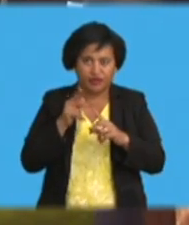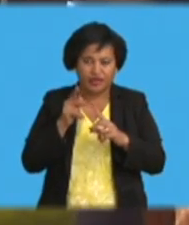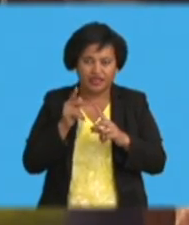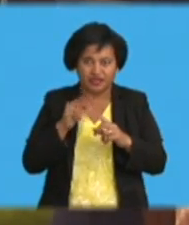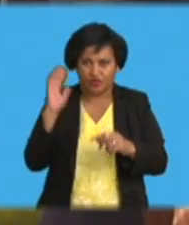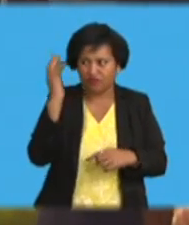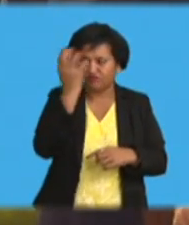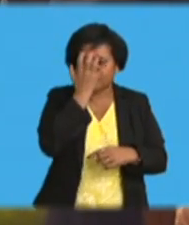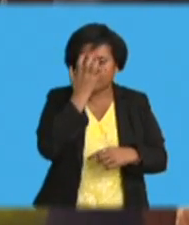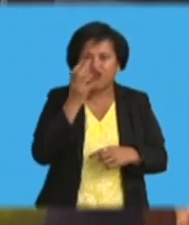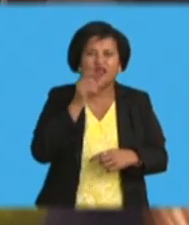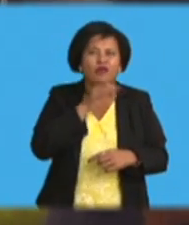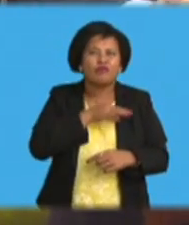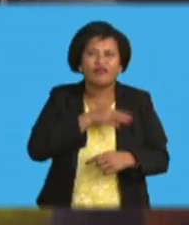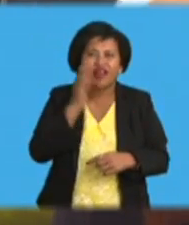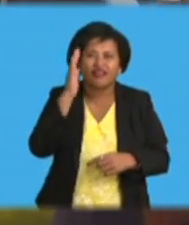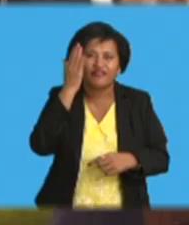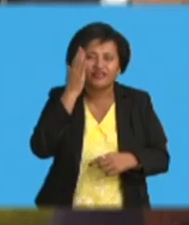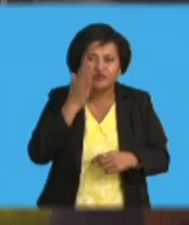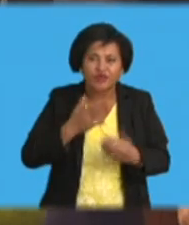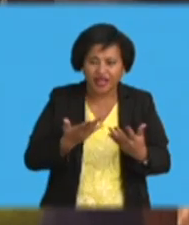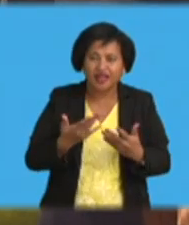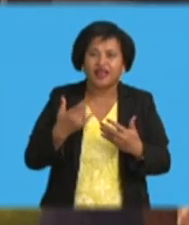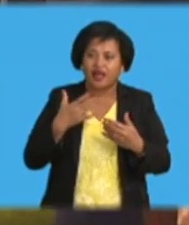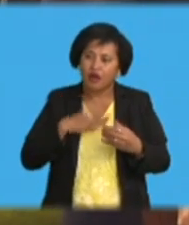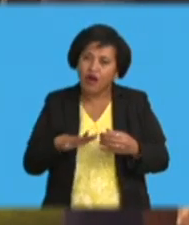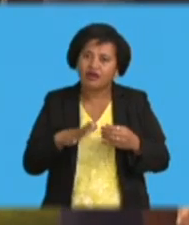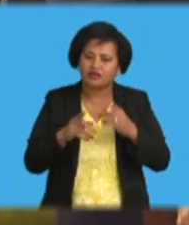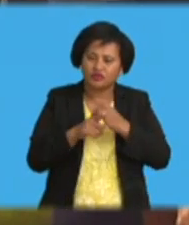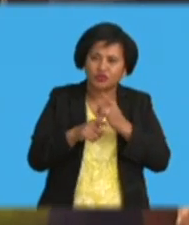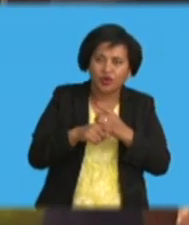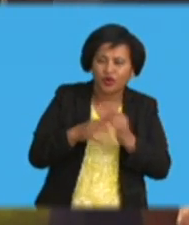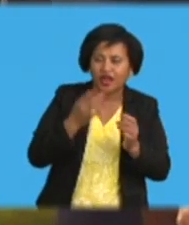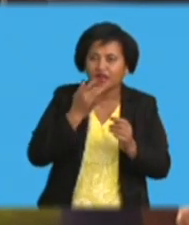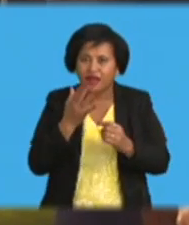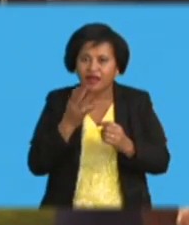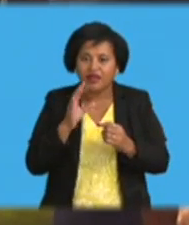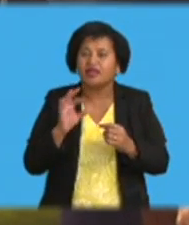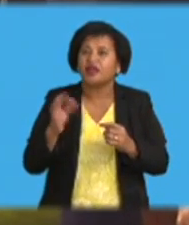Madam Speaker. Madam Speaker, because they believe it befits them. They don't condemn the fake